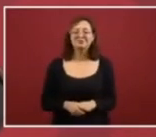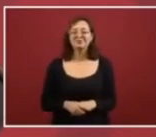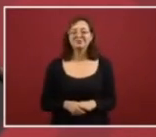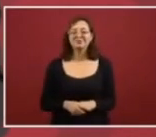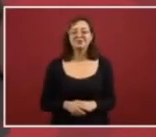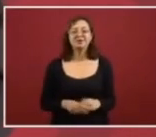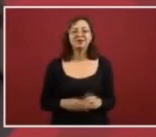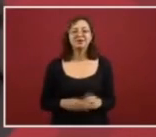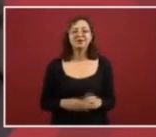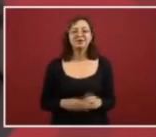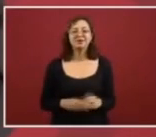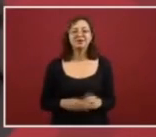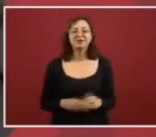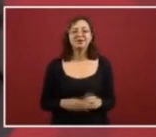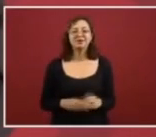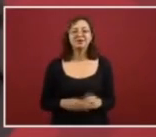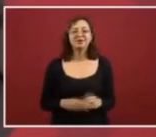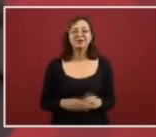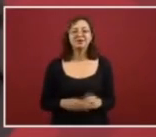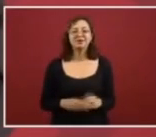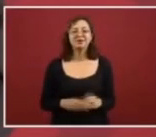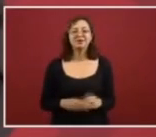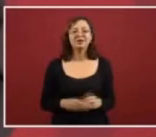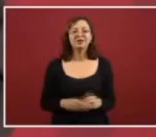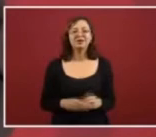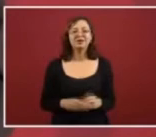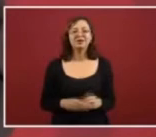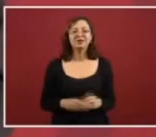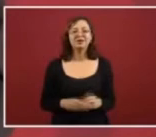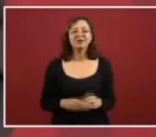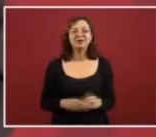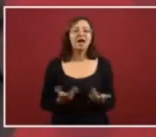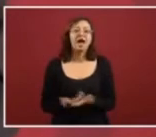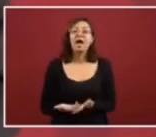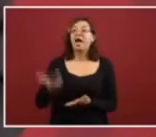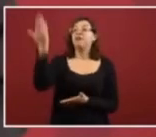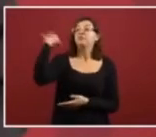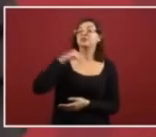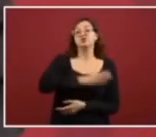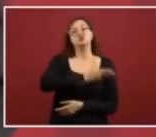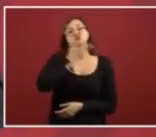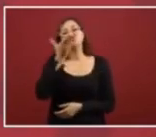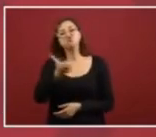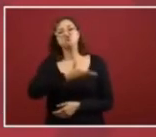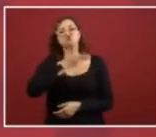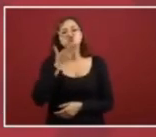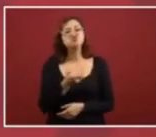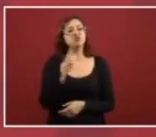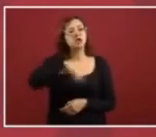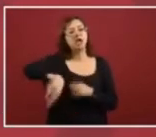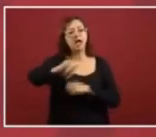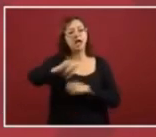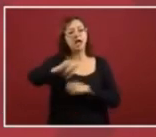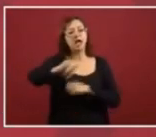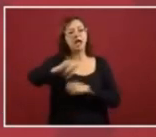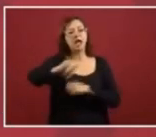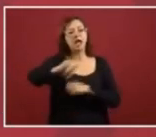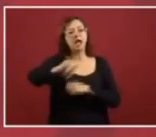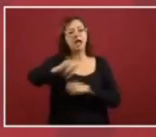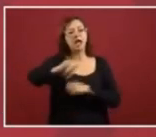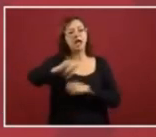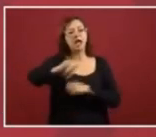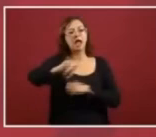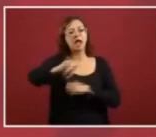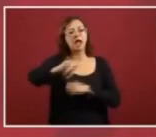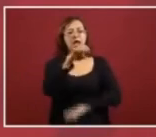a lo que hacían? How are they going to do it so they can return to what they used to do? De condonar los impuestos. Of